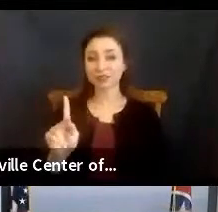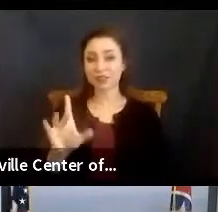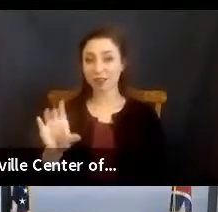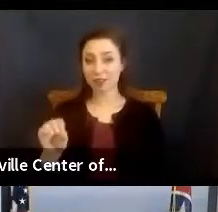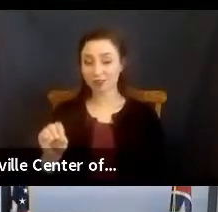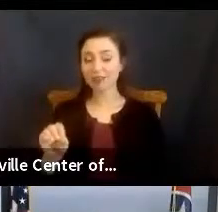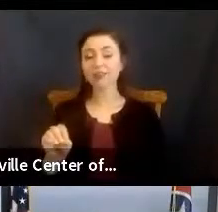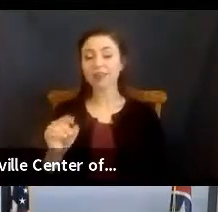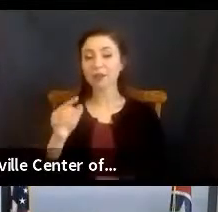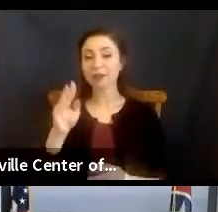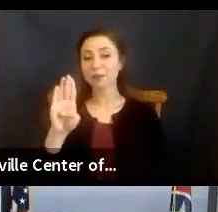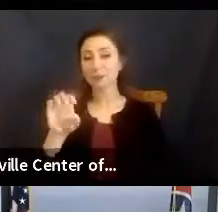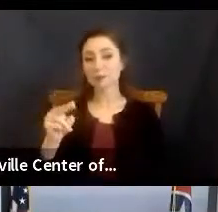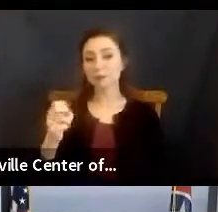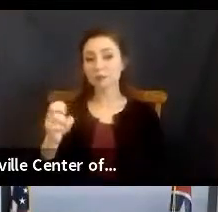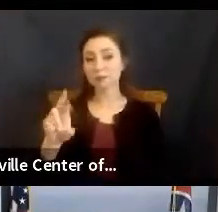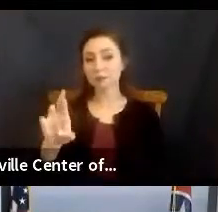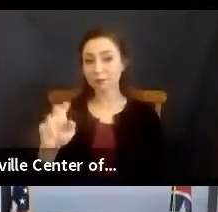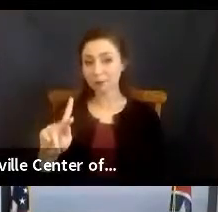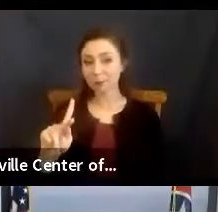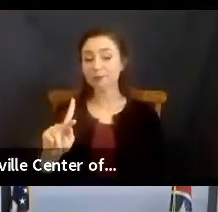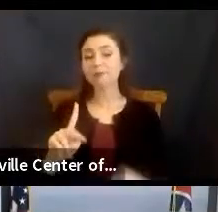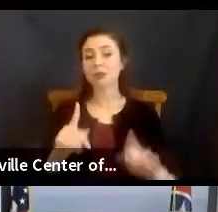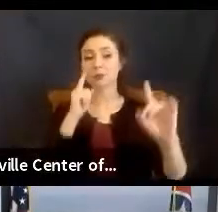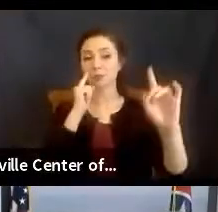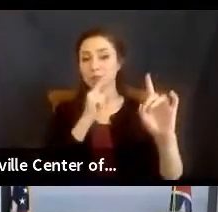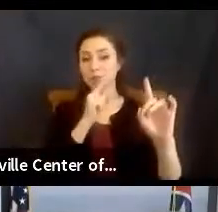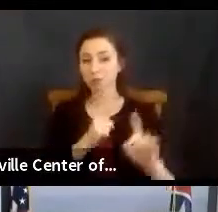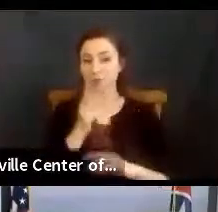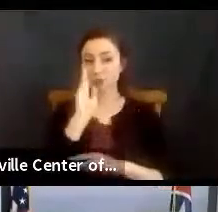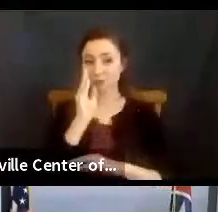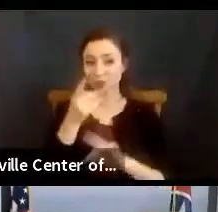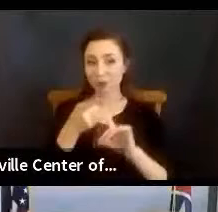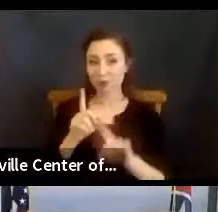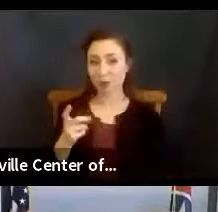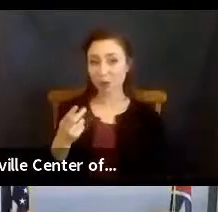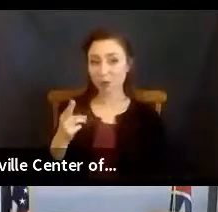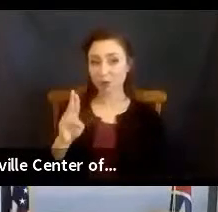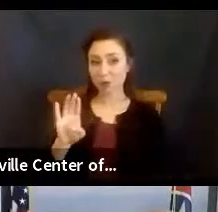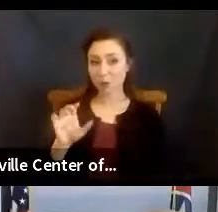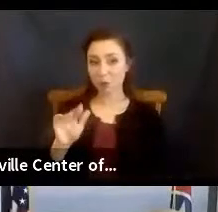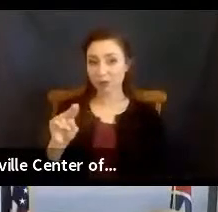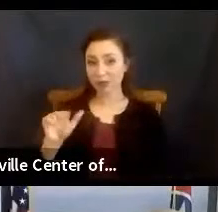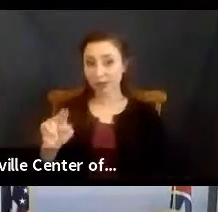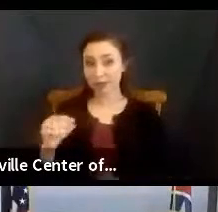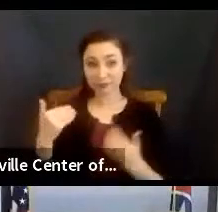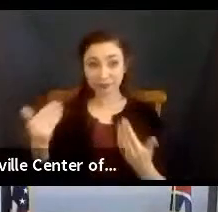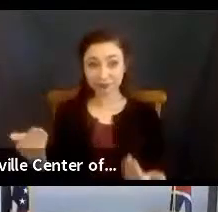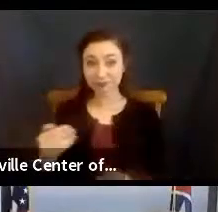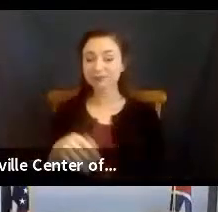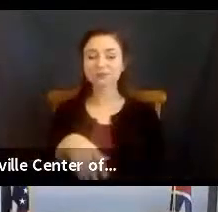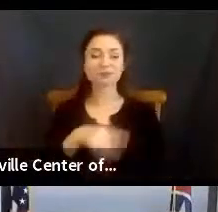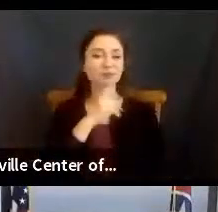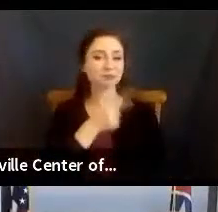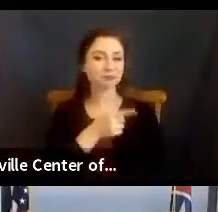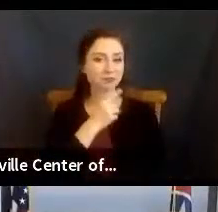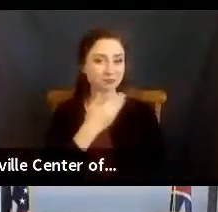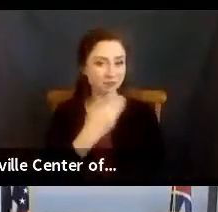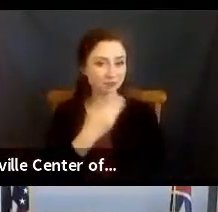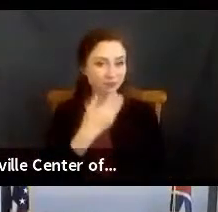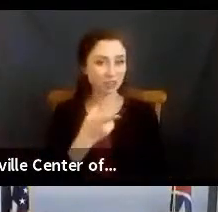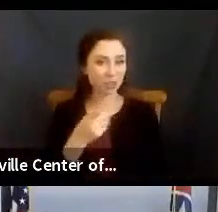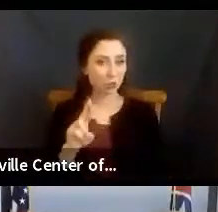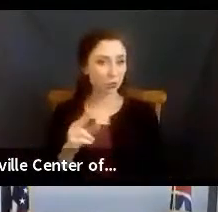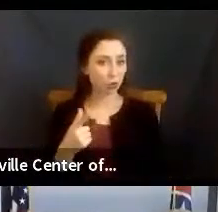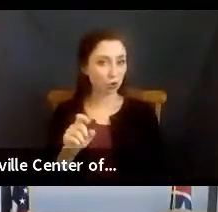Department benchmark presentation by Dr. Buchanan. So Dr. Buchanan, if you would like to proceed. Sure, thank you, Dr.